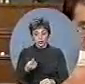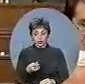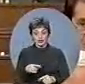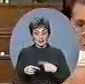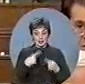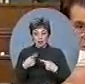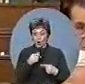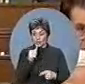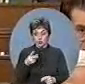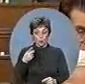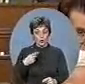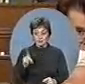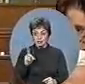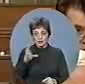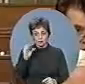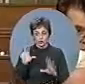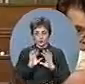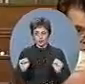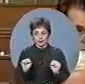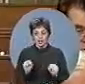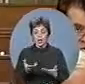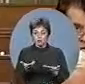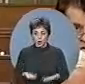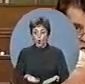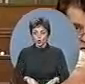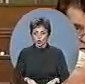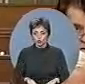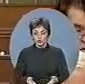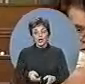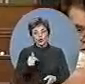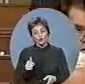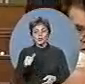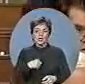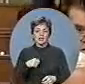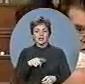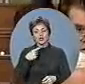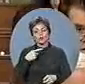That's very clear, and this is not worthy.